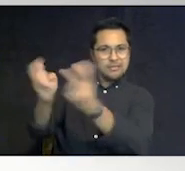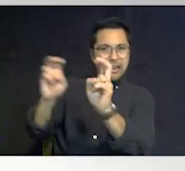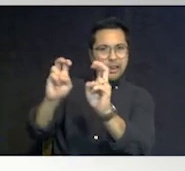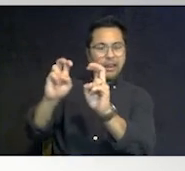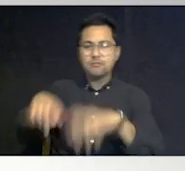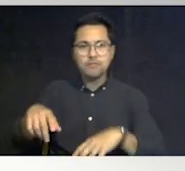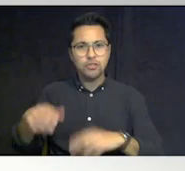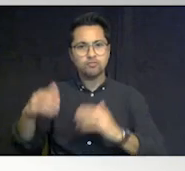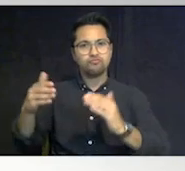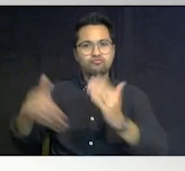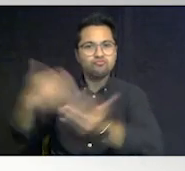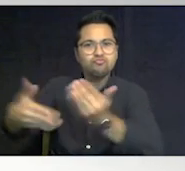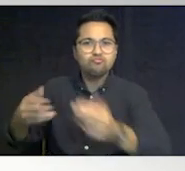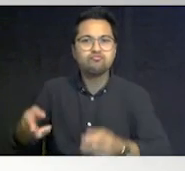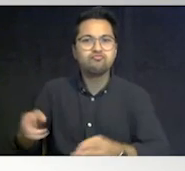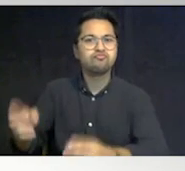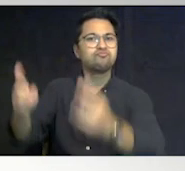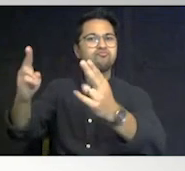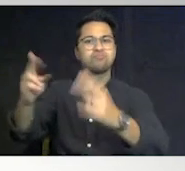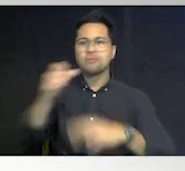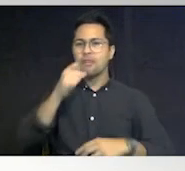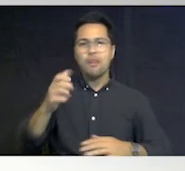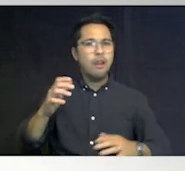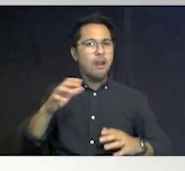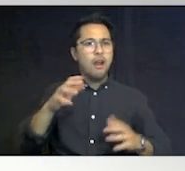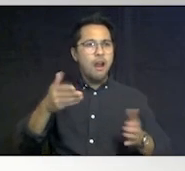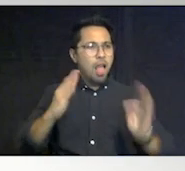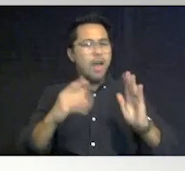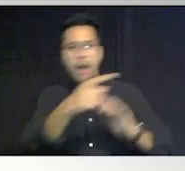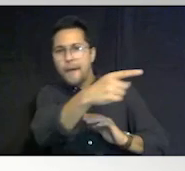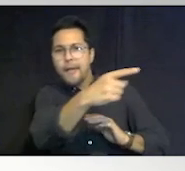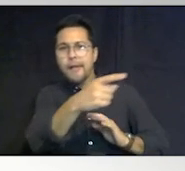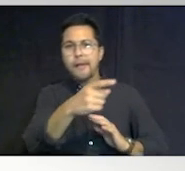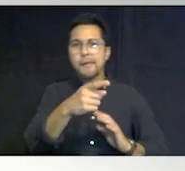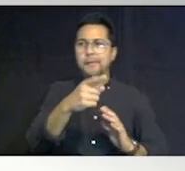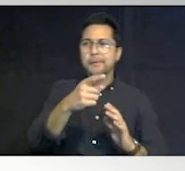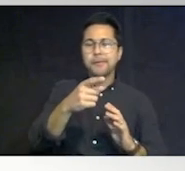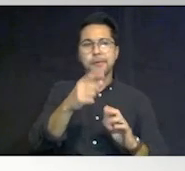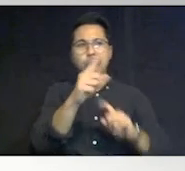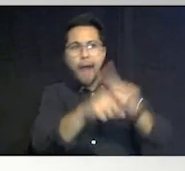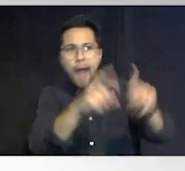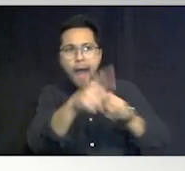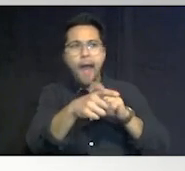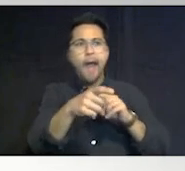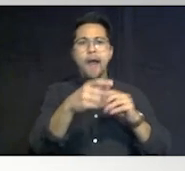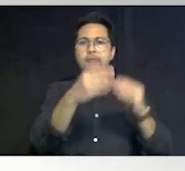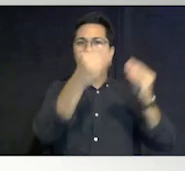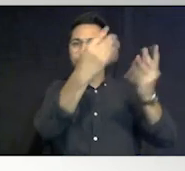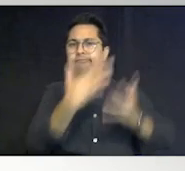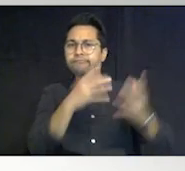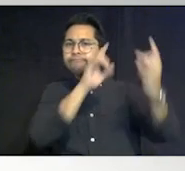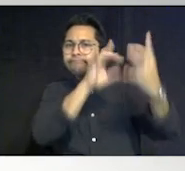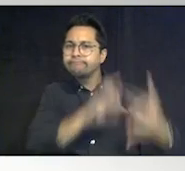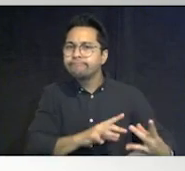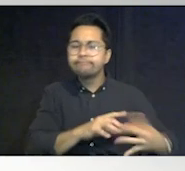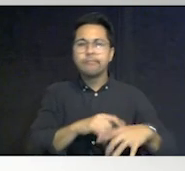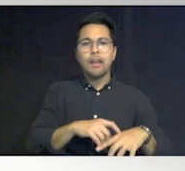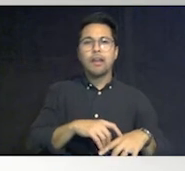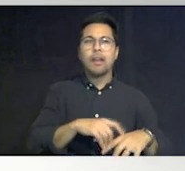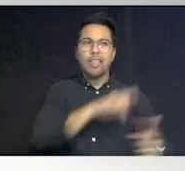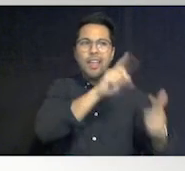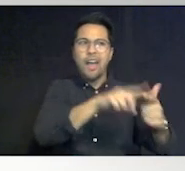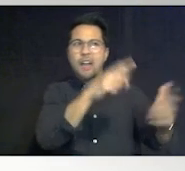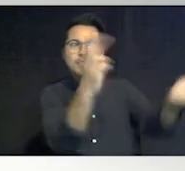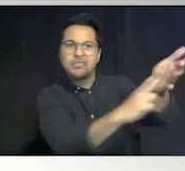meeting and not allowing them to give input and asking to sign quickly before fully understanding what is being done for